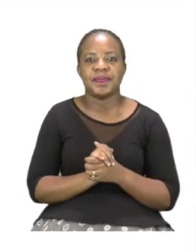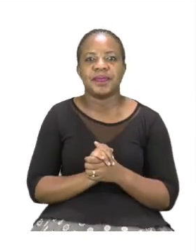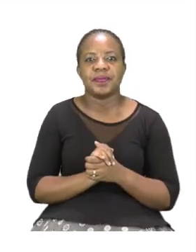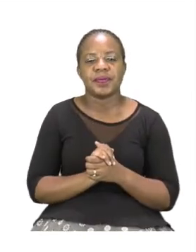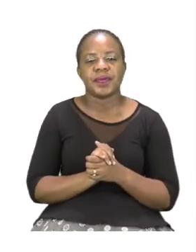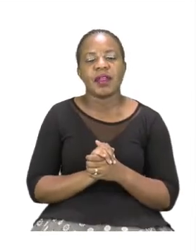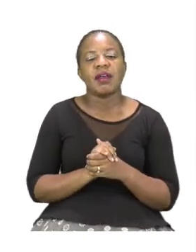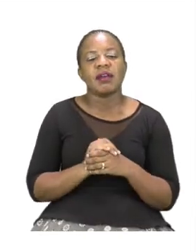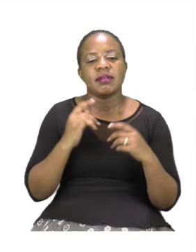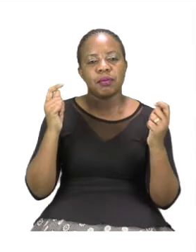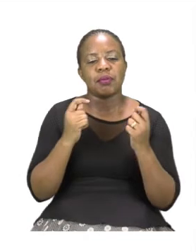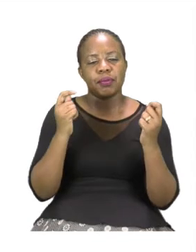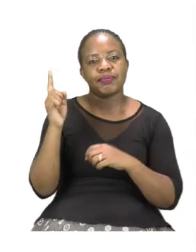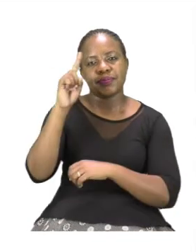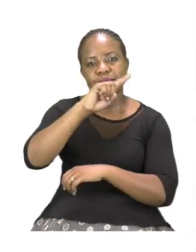festivals,